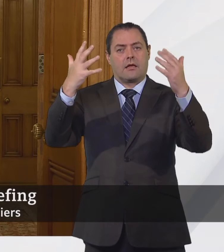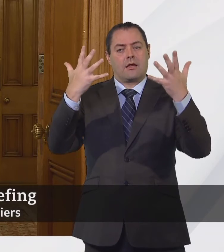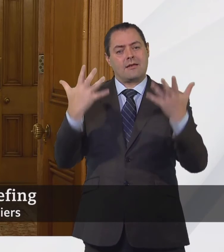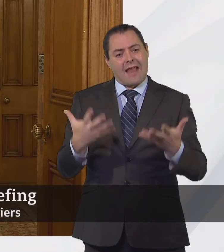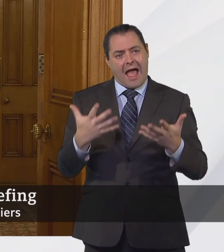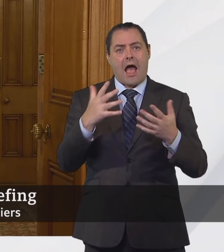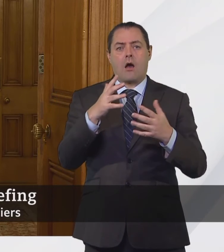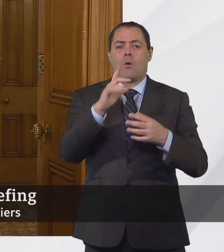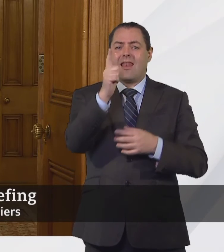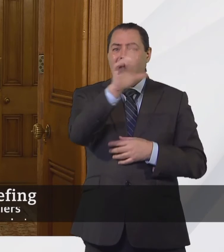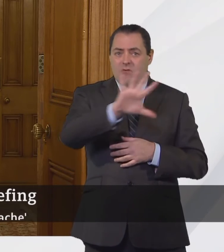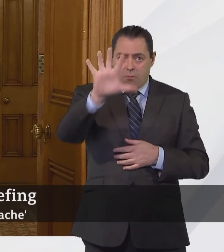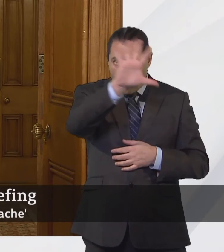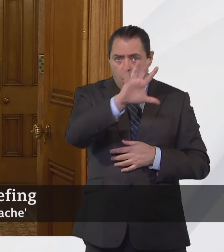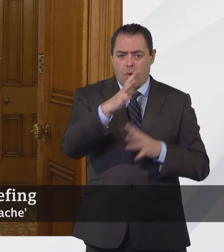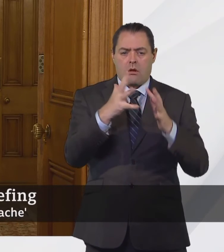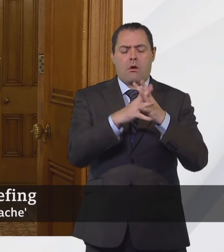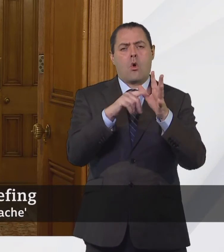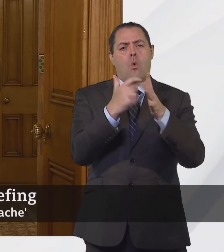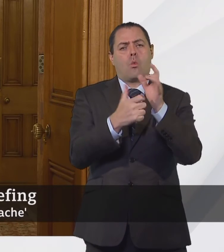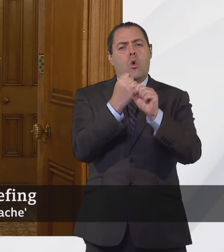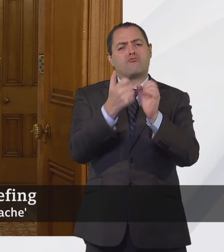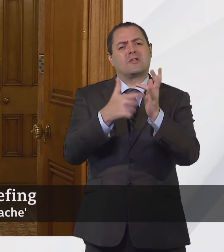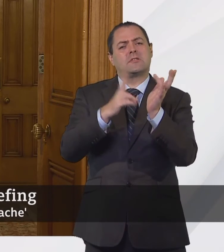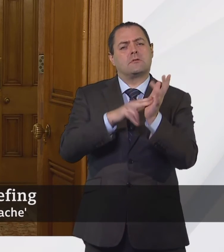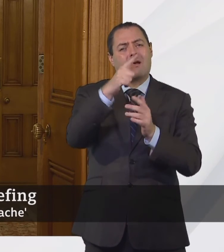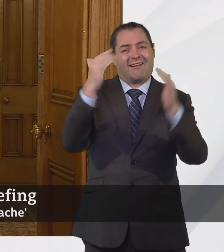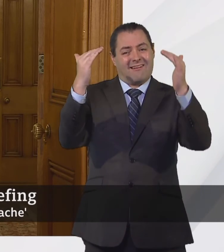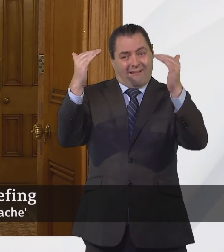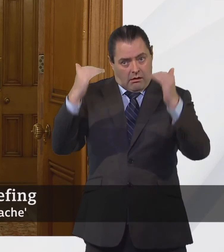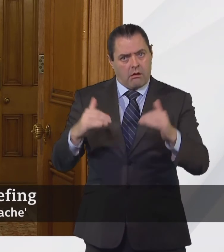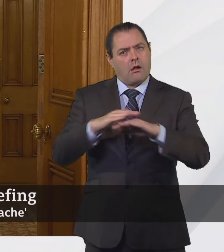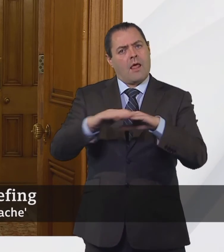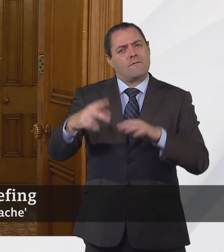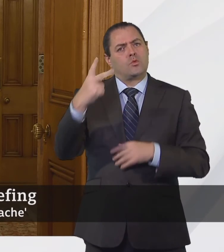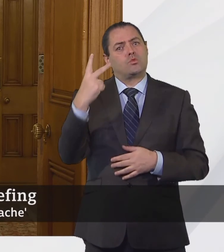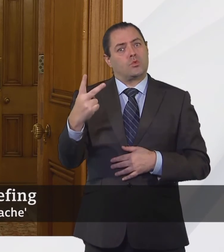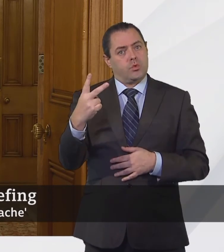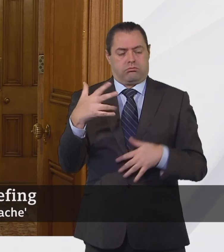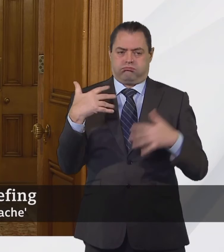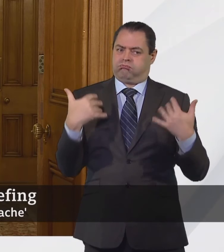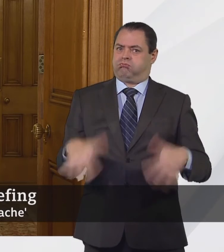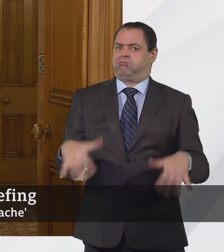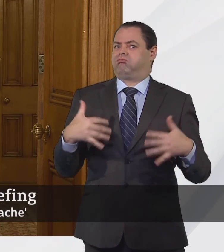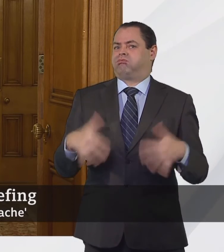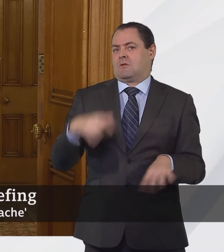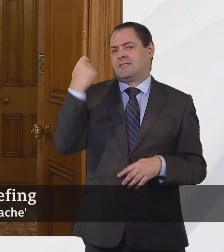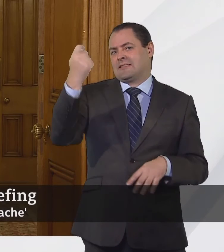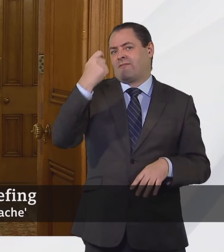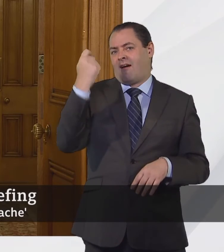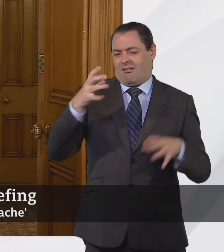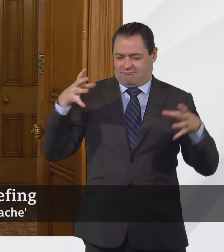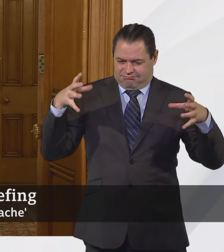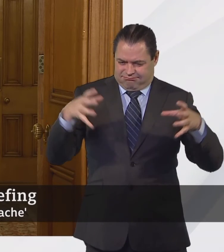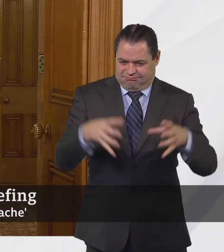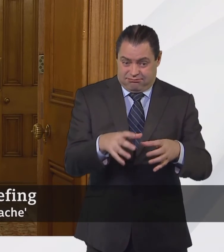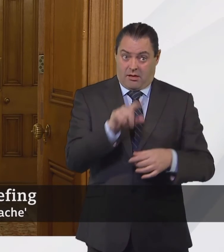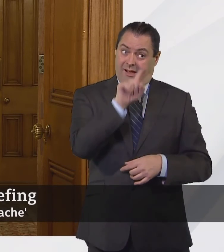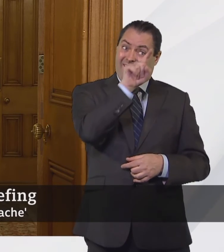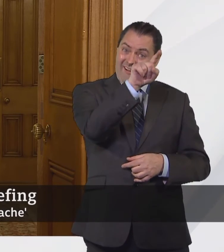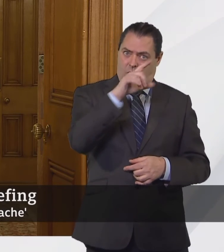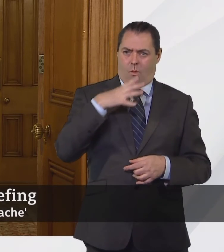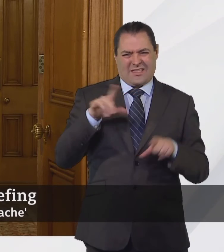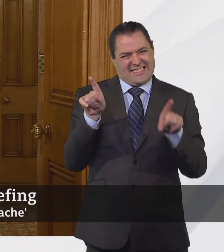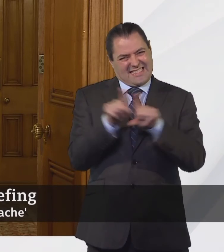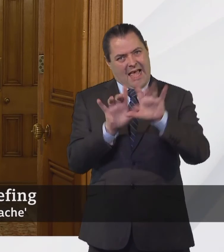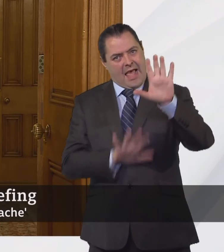and Warrington will now be in Tier 2. This is a success story which we want other parts of the country to